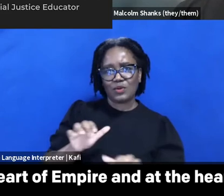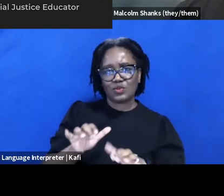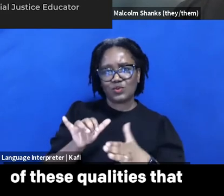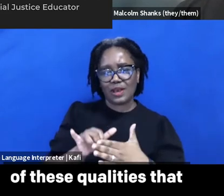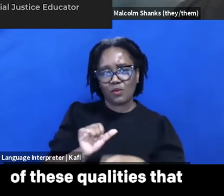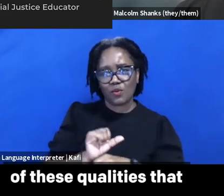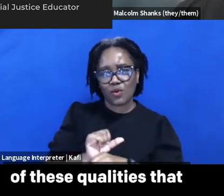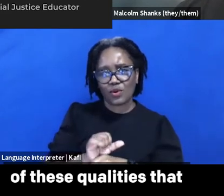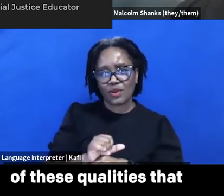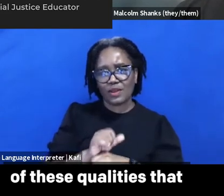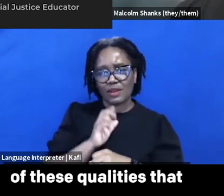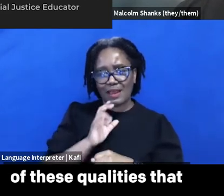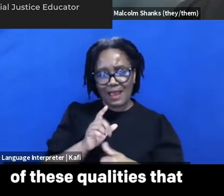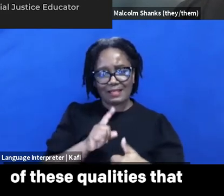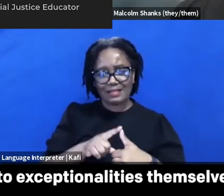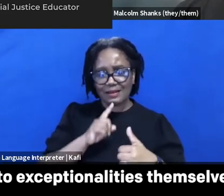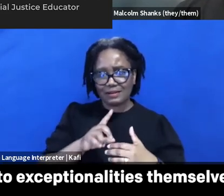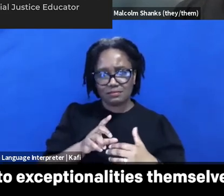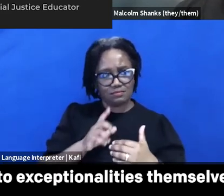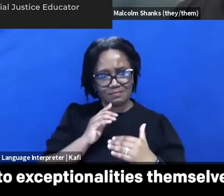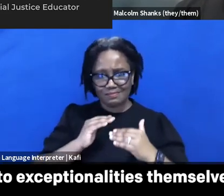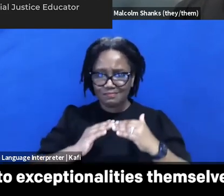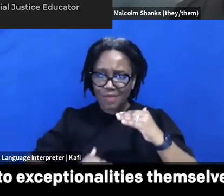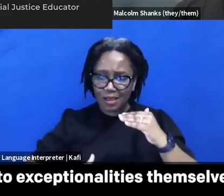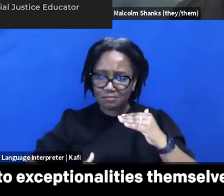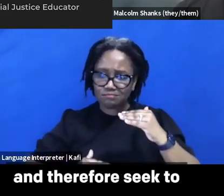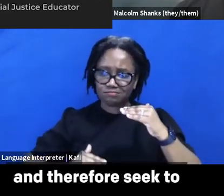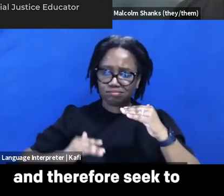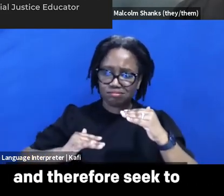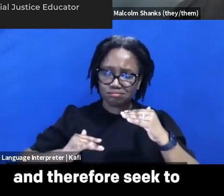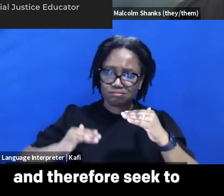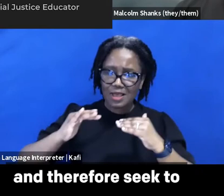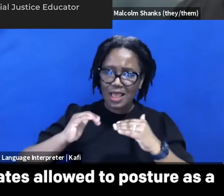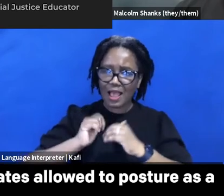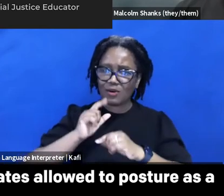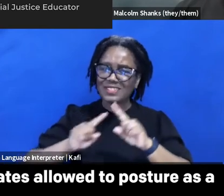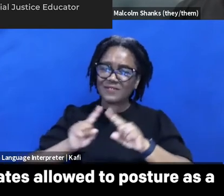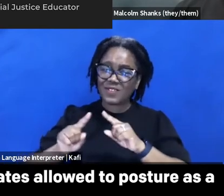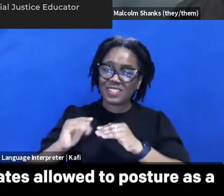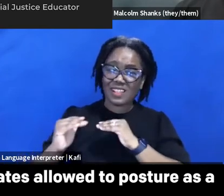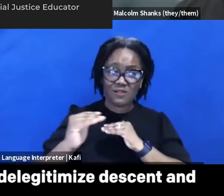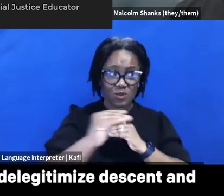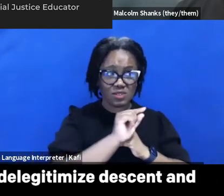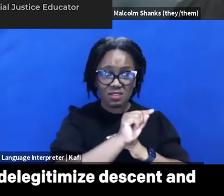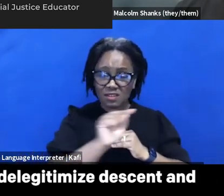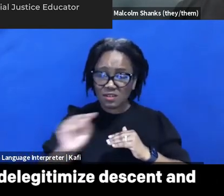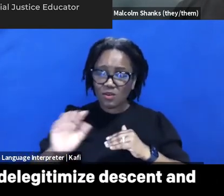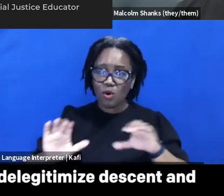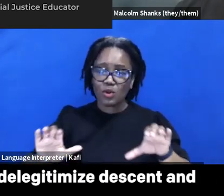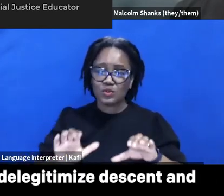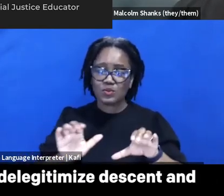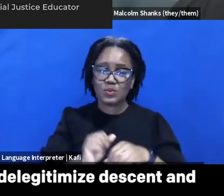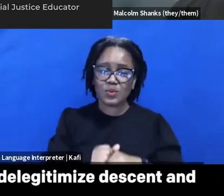of empire and at the heart of these polities that seek to exceptionalize themselves and therefore seek